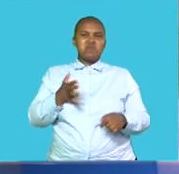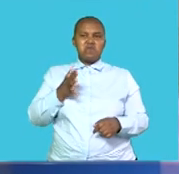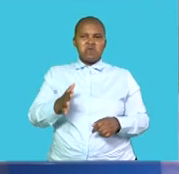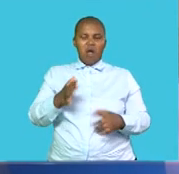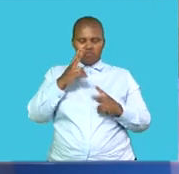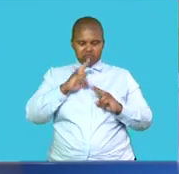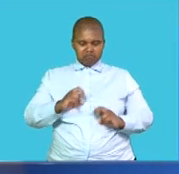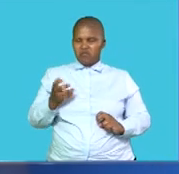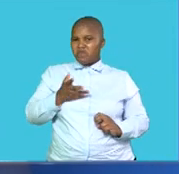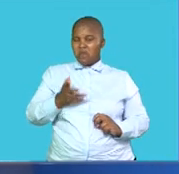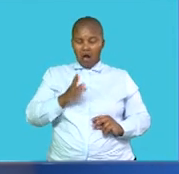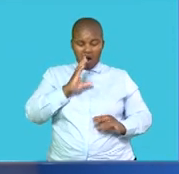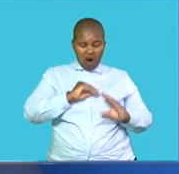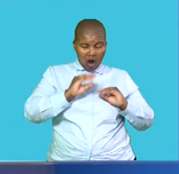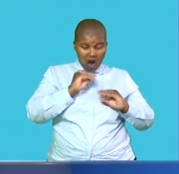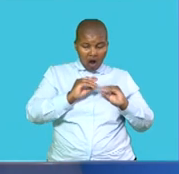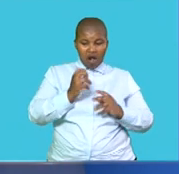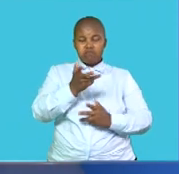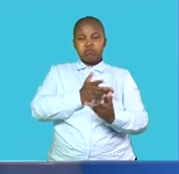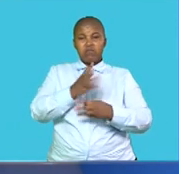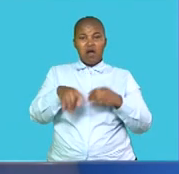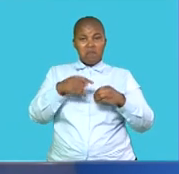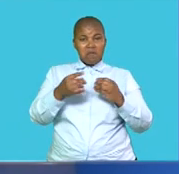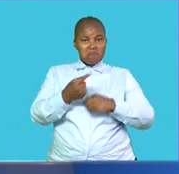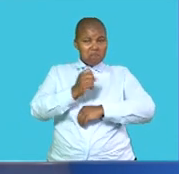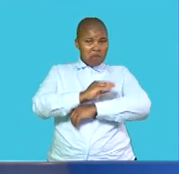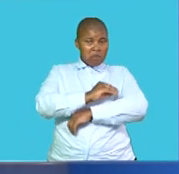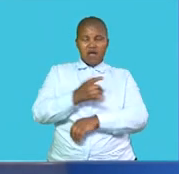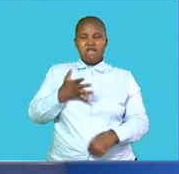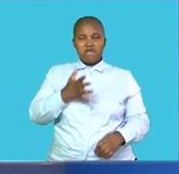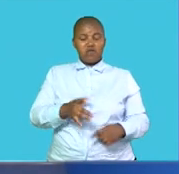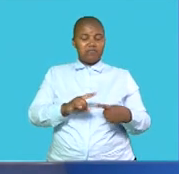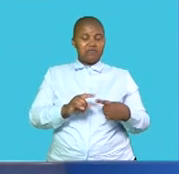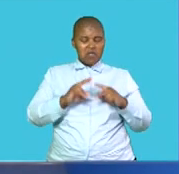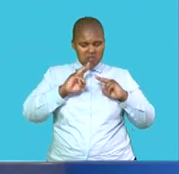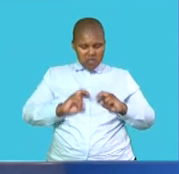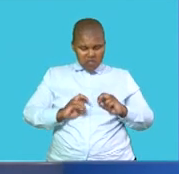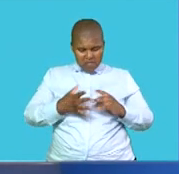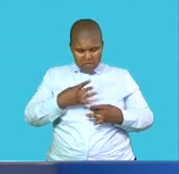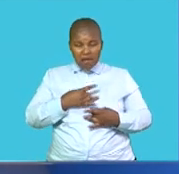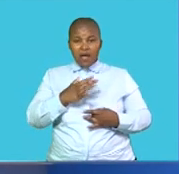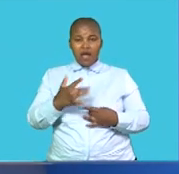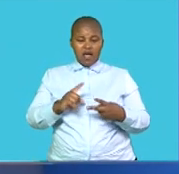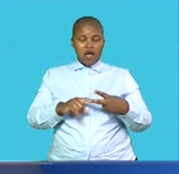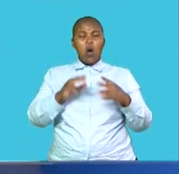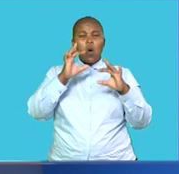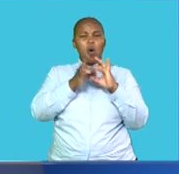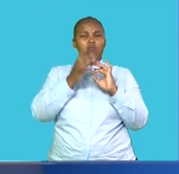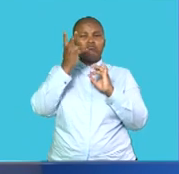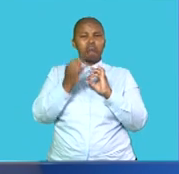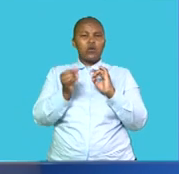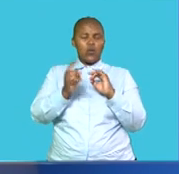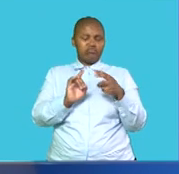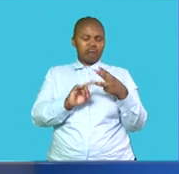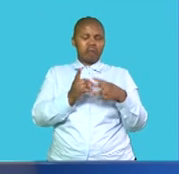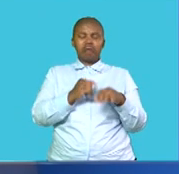So it's so important to raise awareness on what are the symptoms, what can you check for at home, what could raise the alarm bells, and